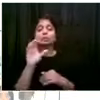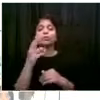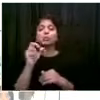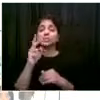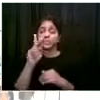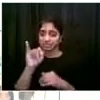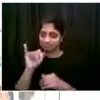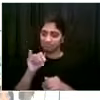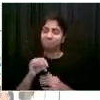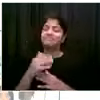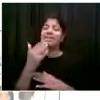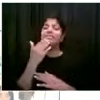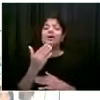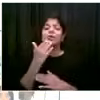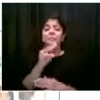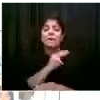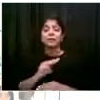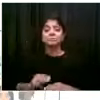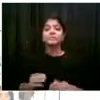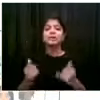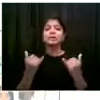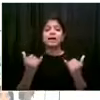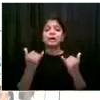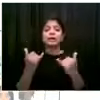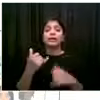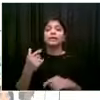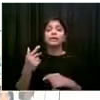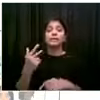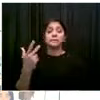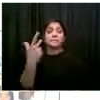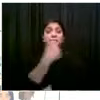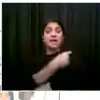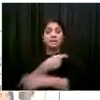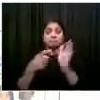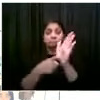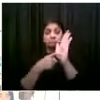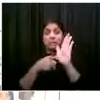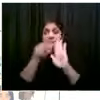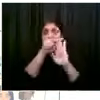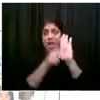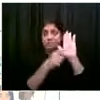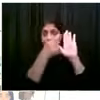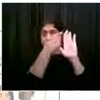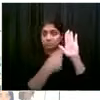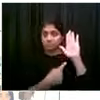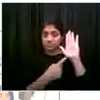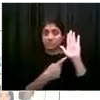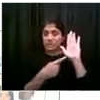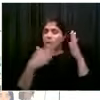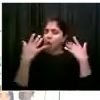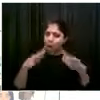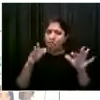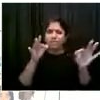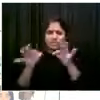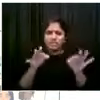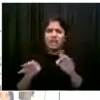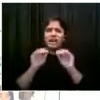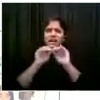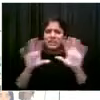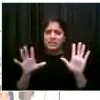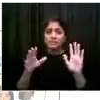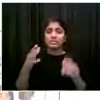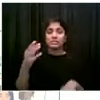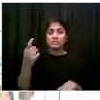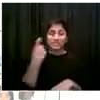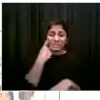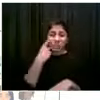policy is, for someone who has very recently had COVID-19, they should take the time